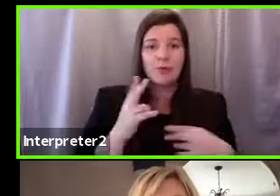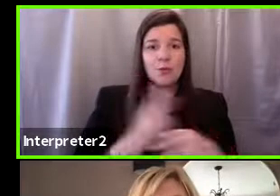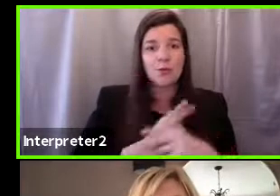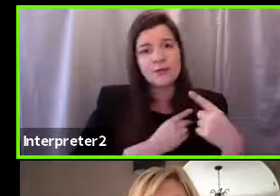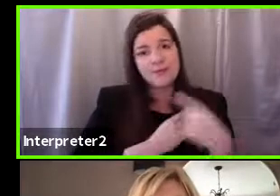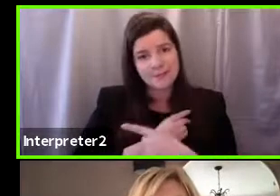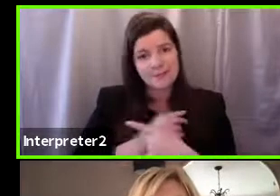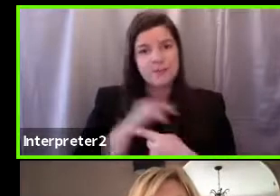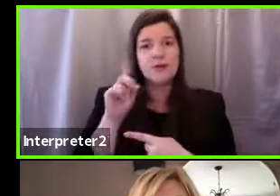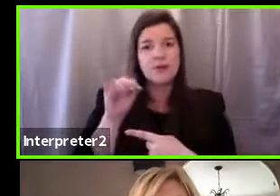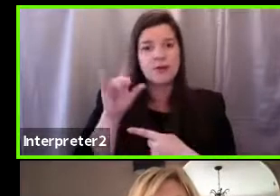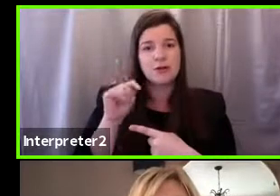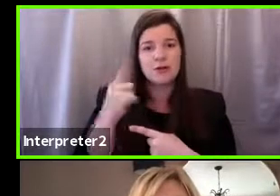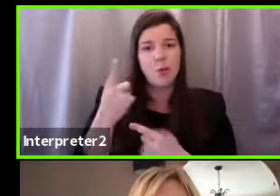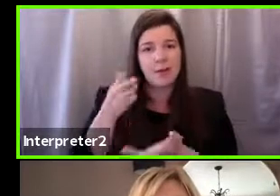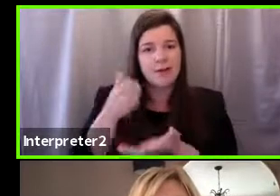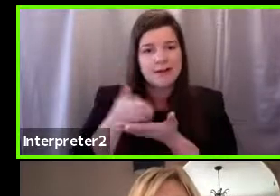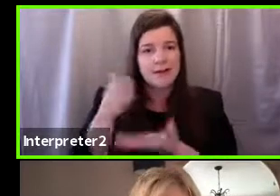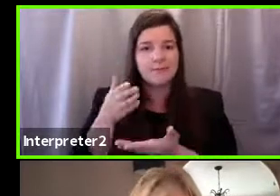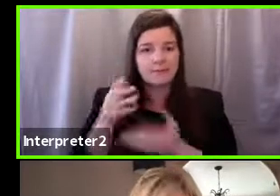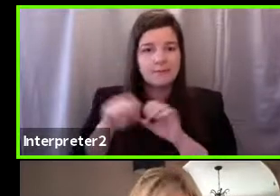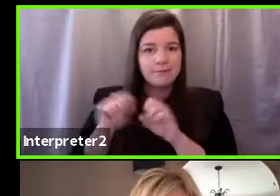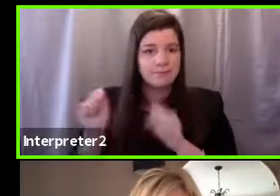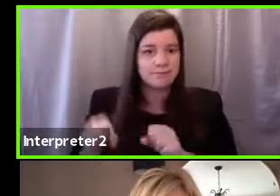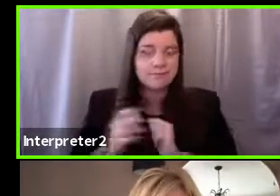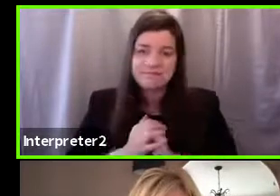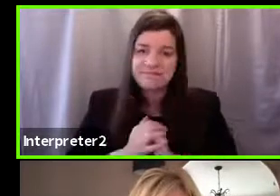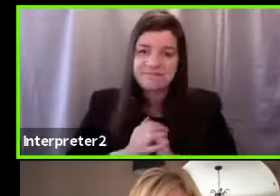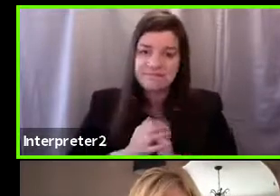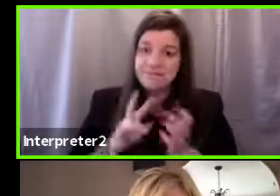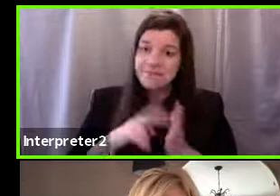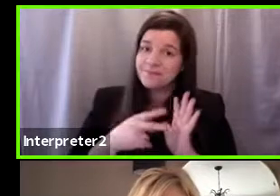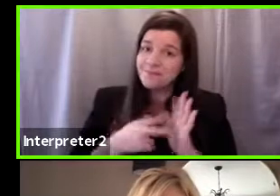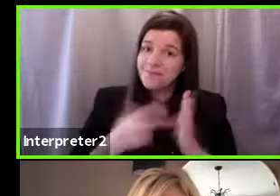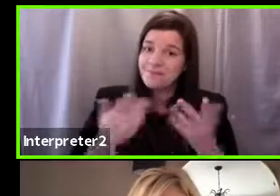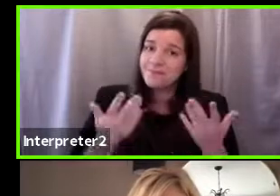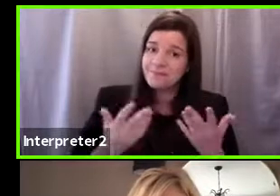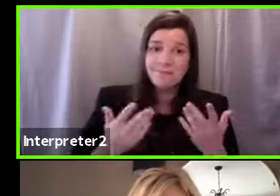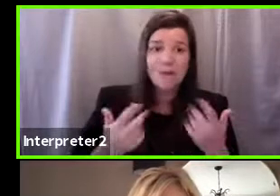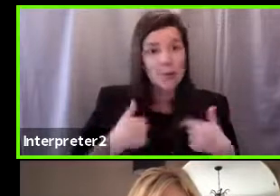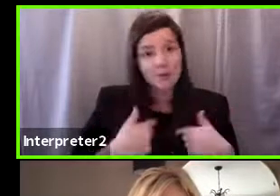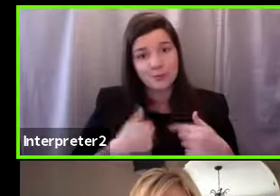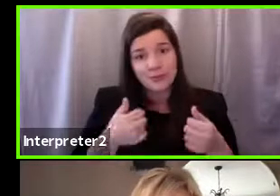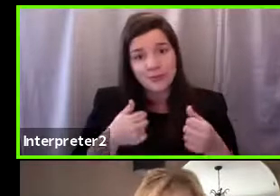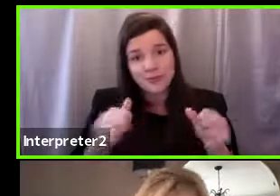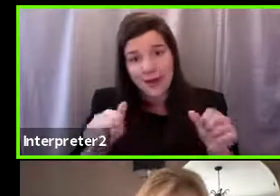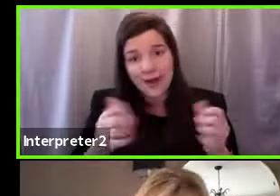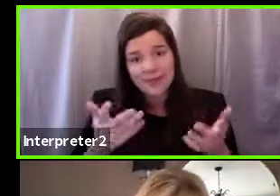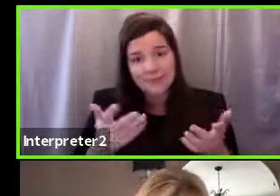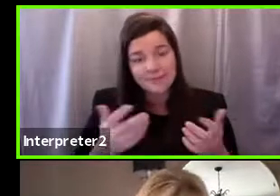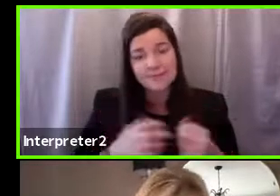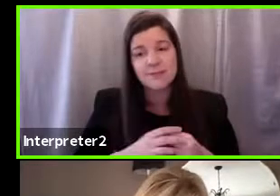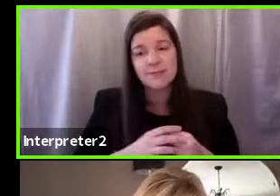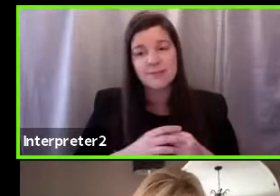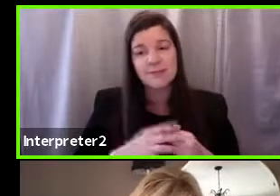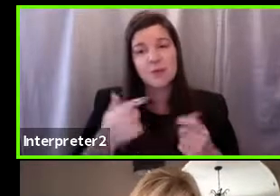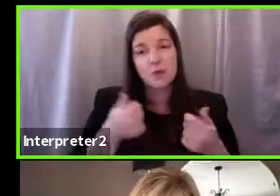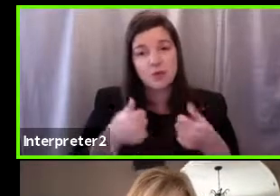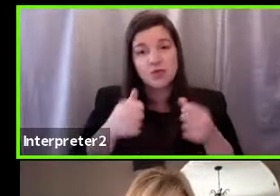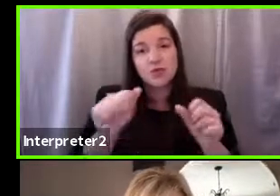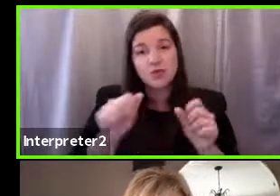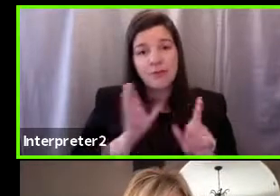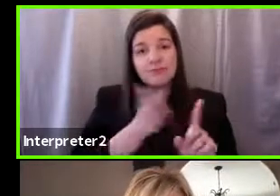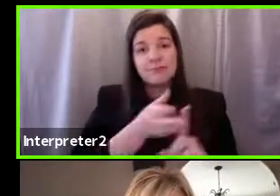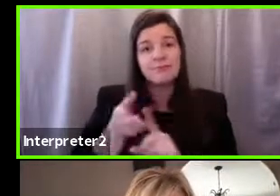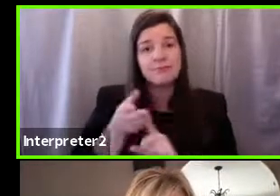DoIT's one-stop portal. And so, it hasn't been without trying. We've been trying to get the boards